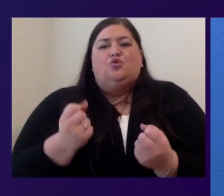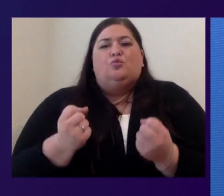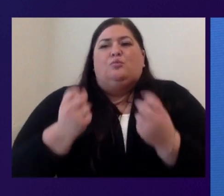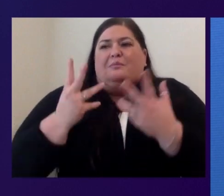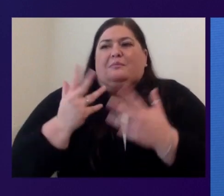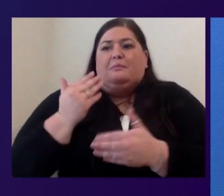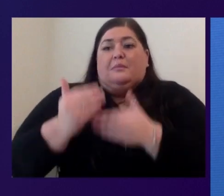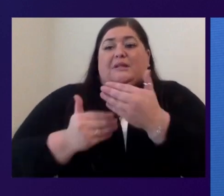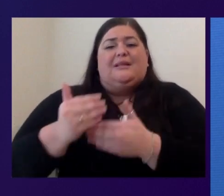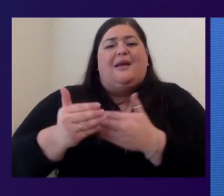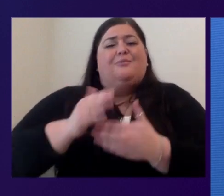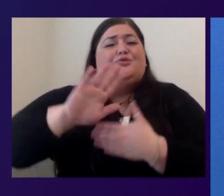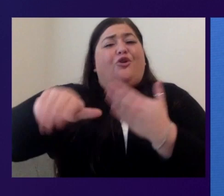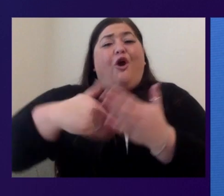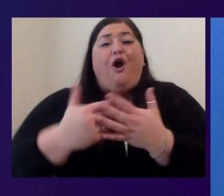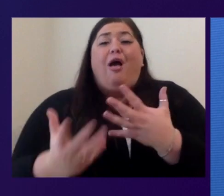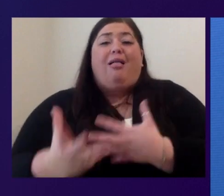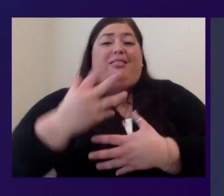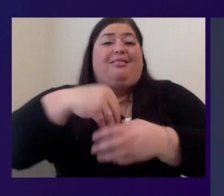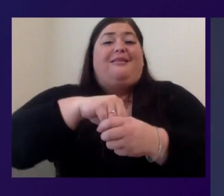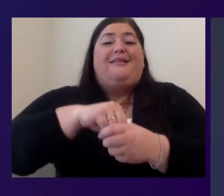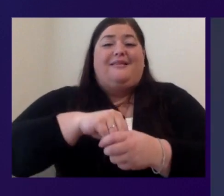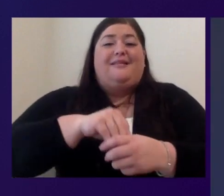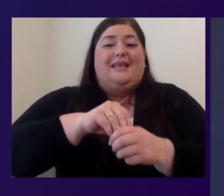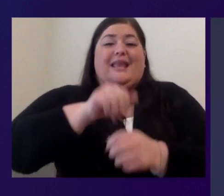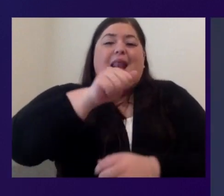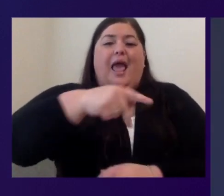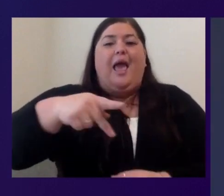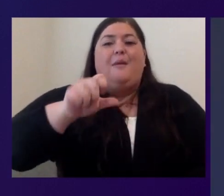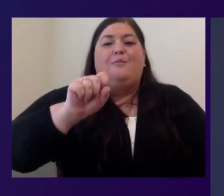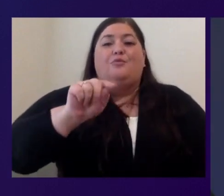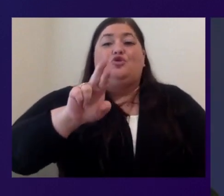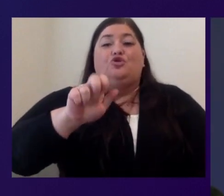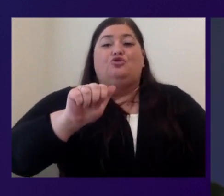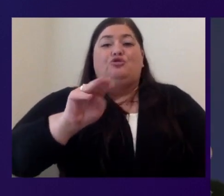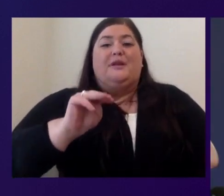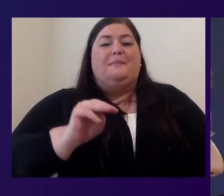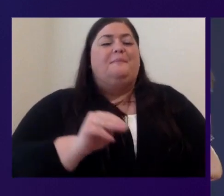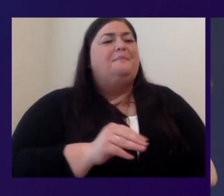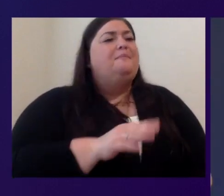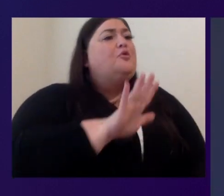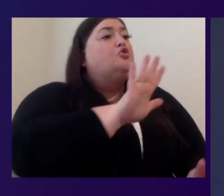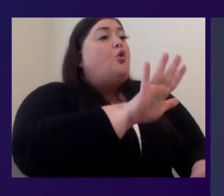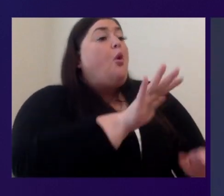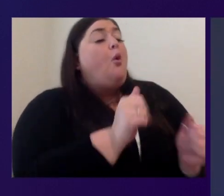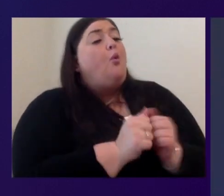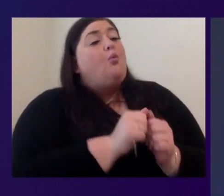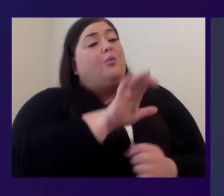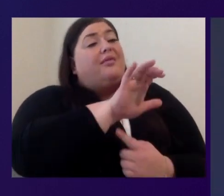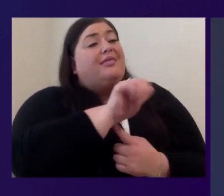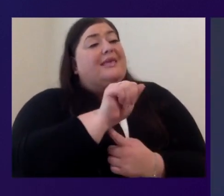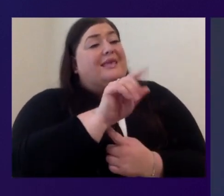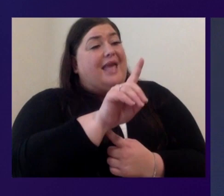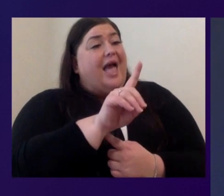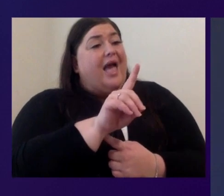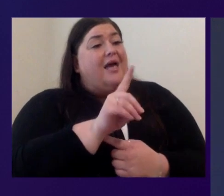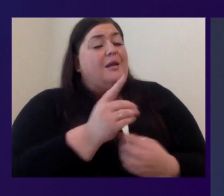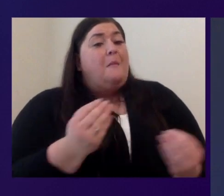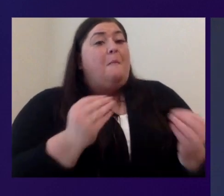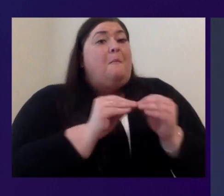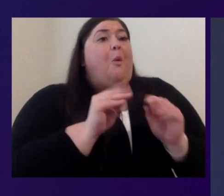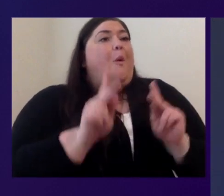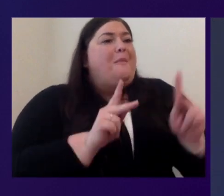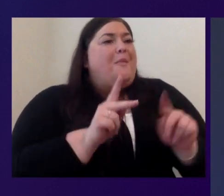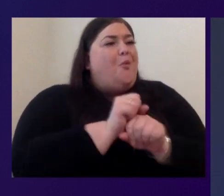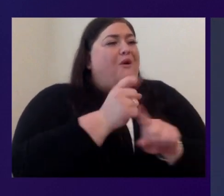AppStream. Yeah. So, and I can see with the CAD, like now that we more distributed, people are working from home a lot. A